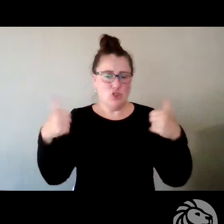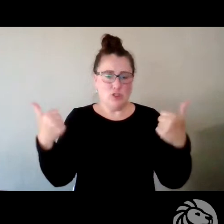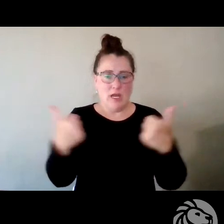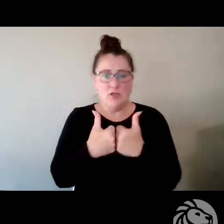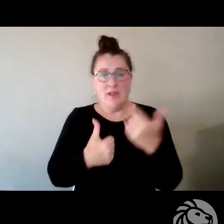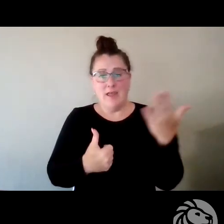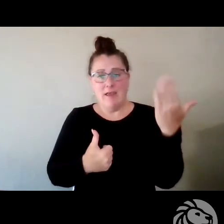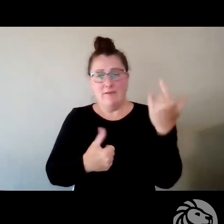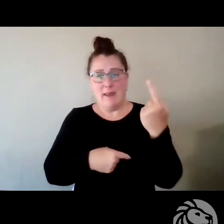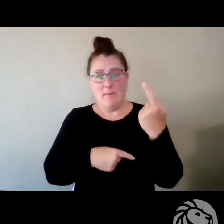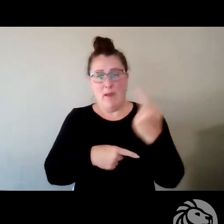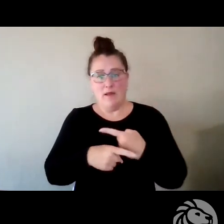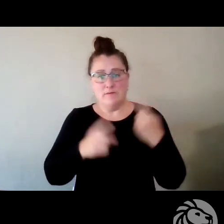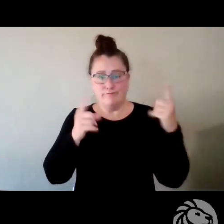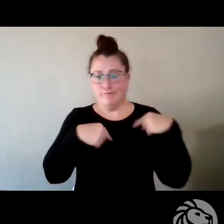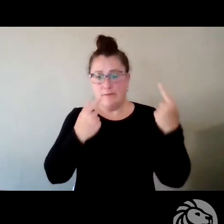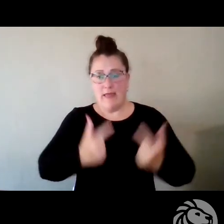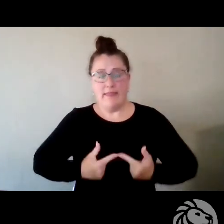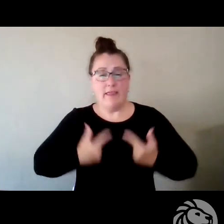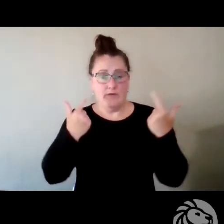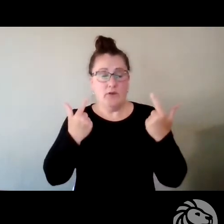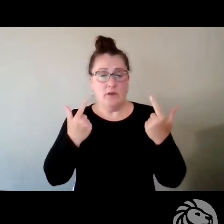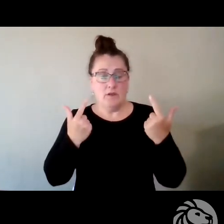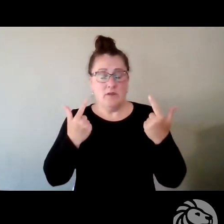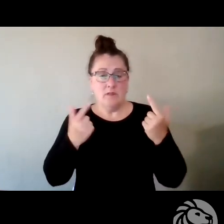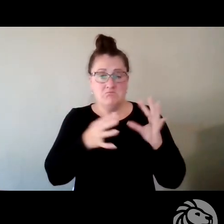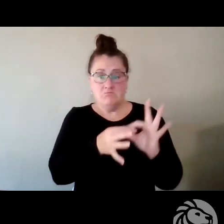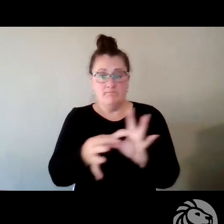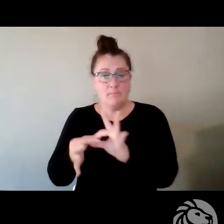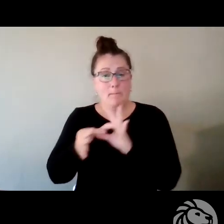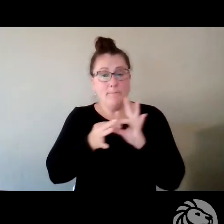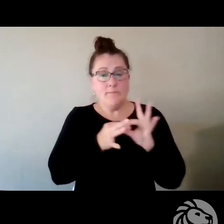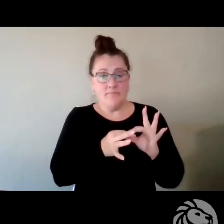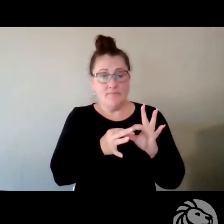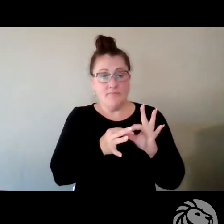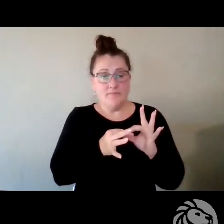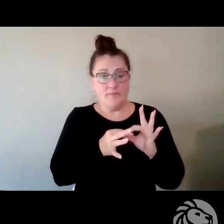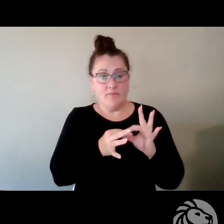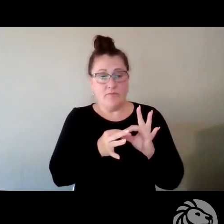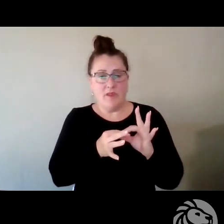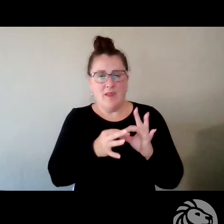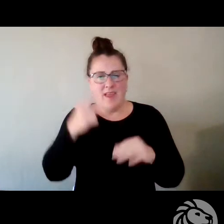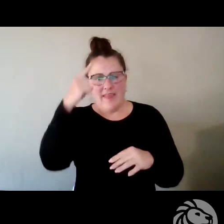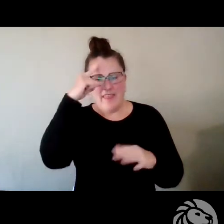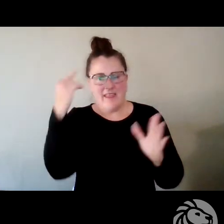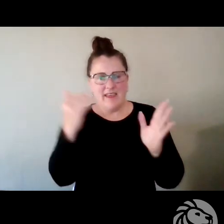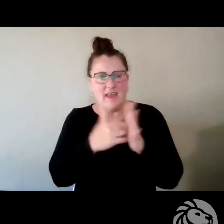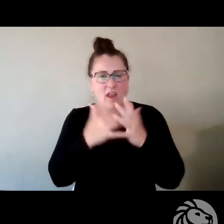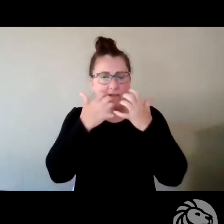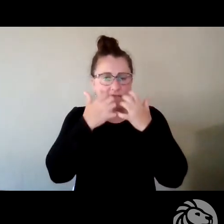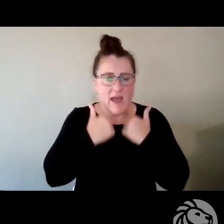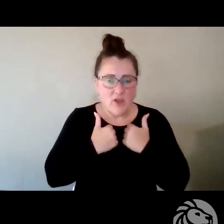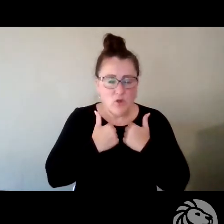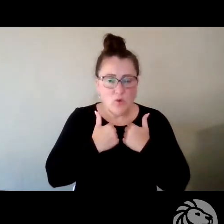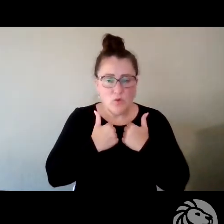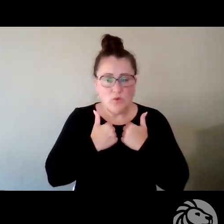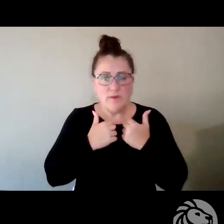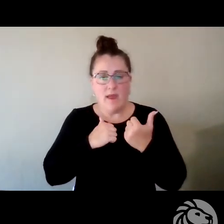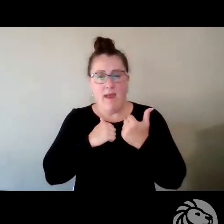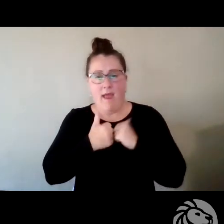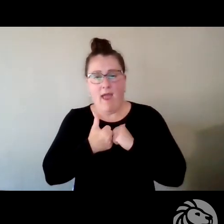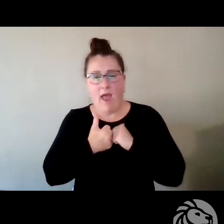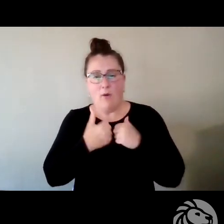of us have lived through, certainly collectively. Rethink what our values are, rethink how we can